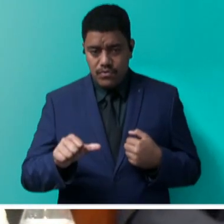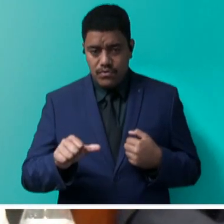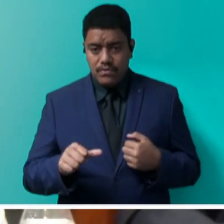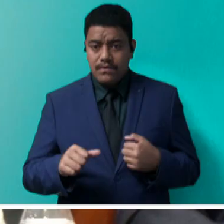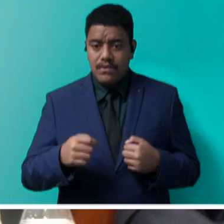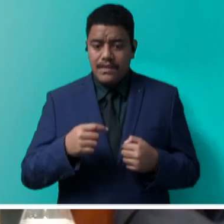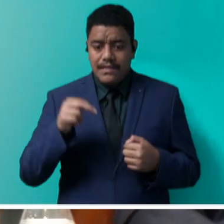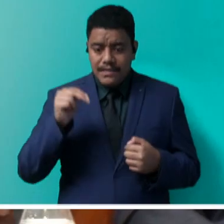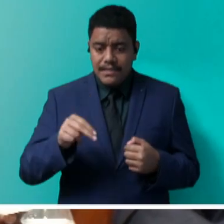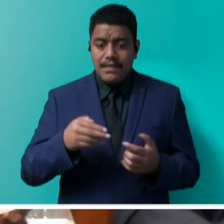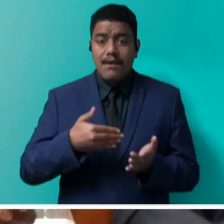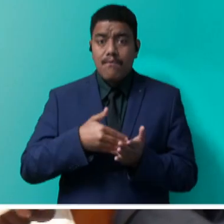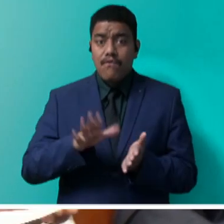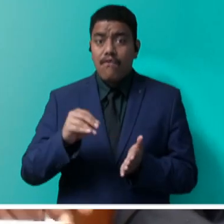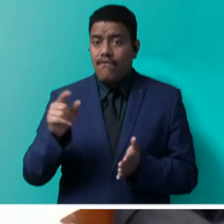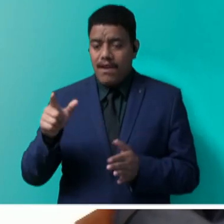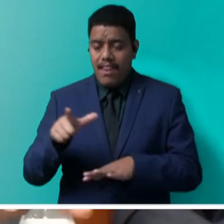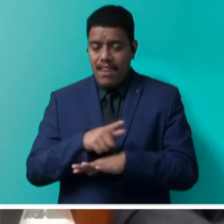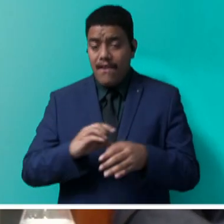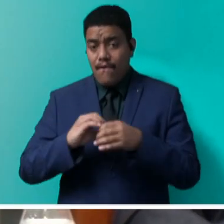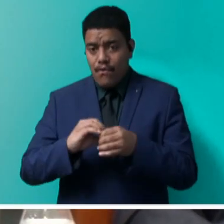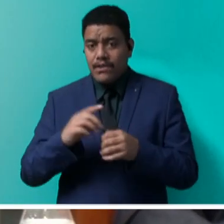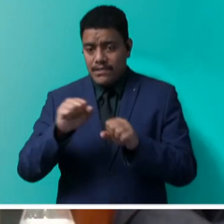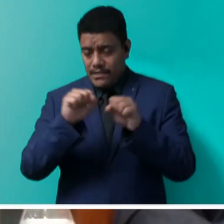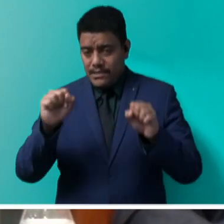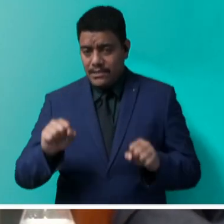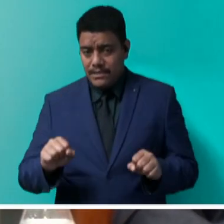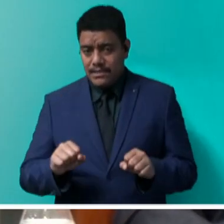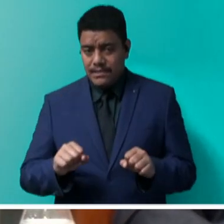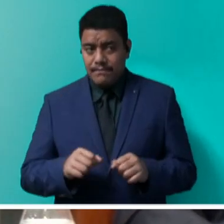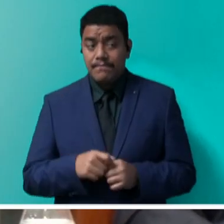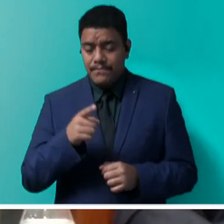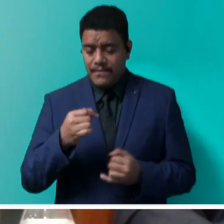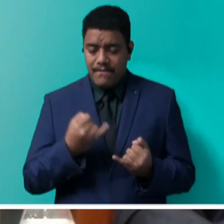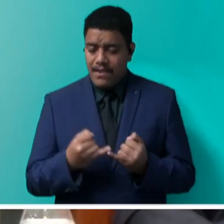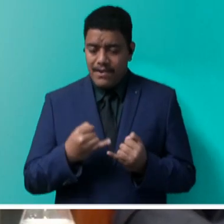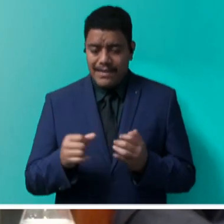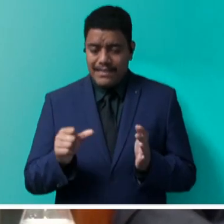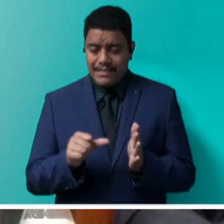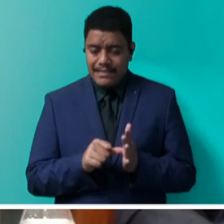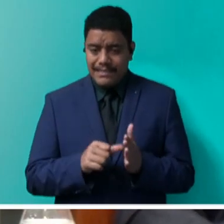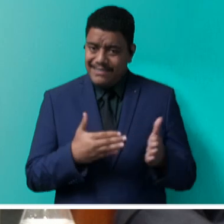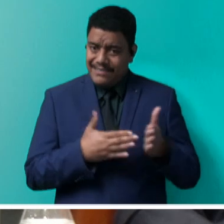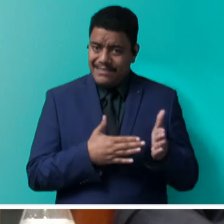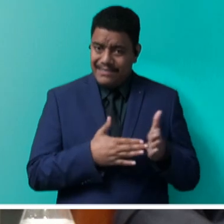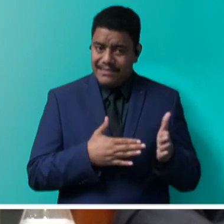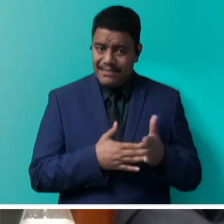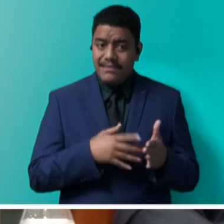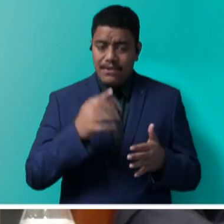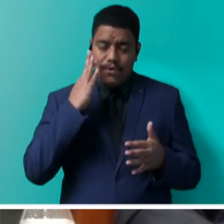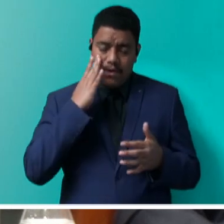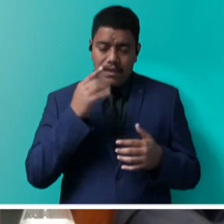normally requires approval of land owning system, and that seems to be a hindrance when there are